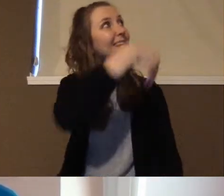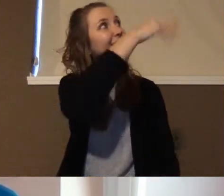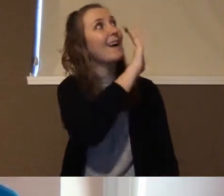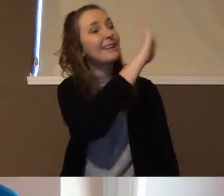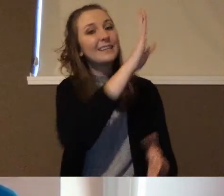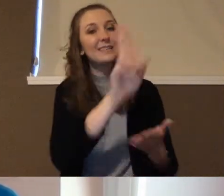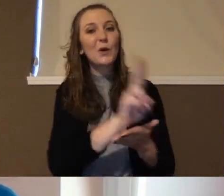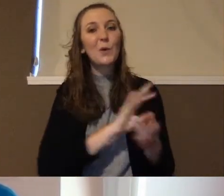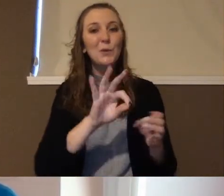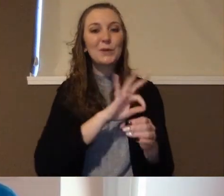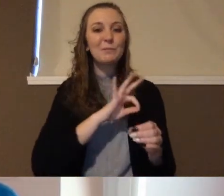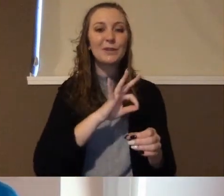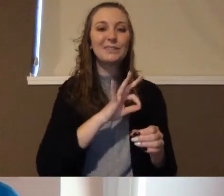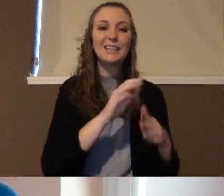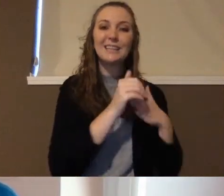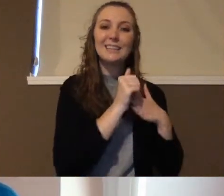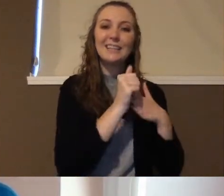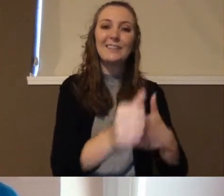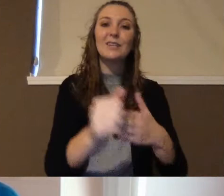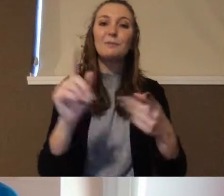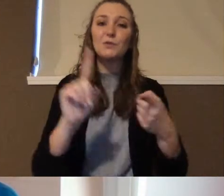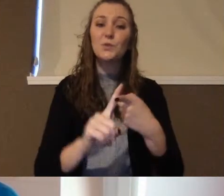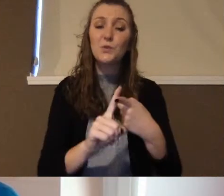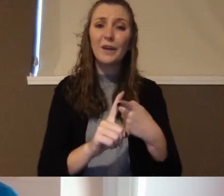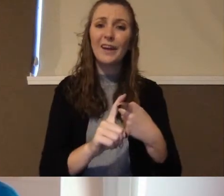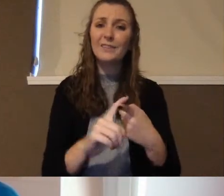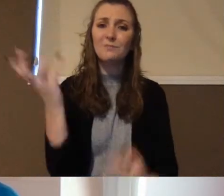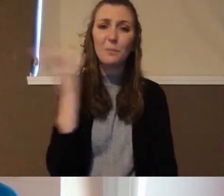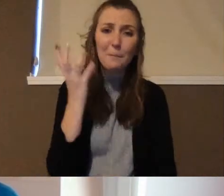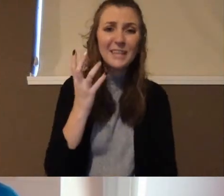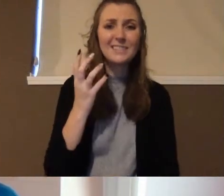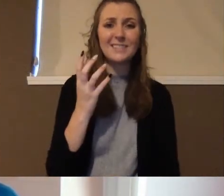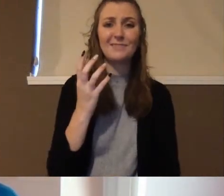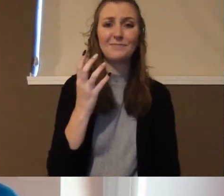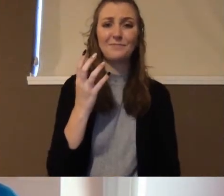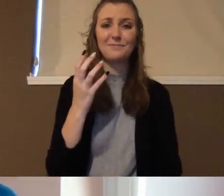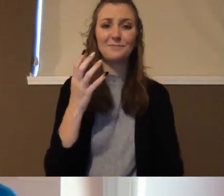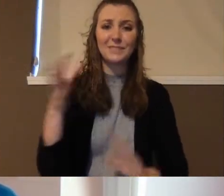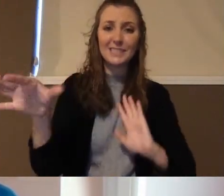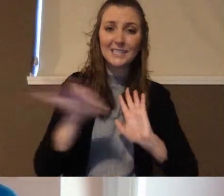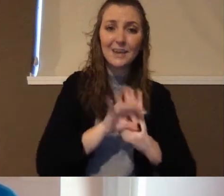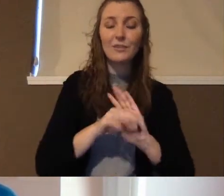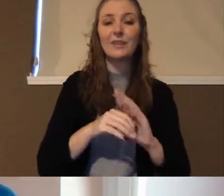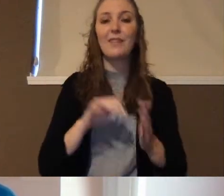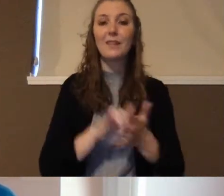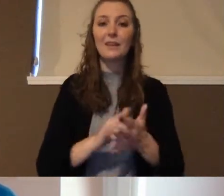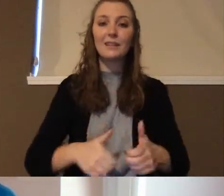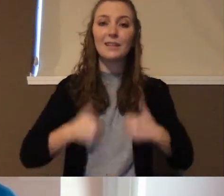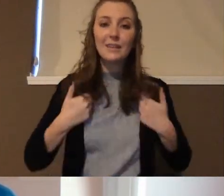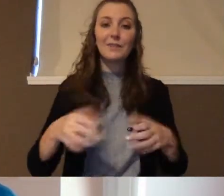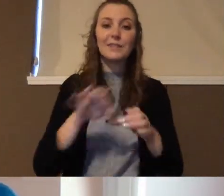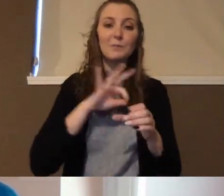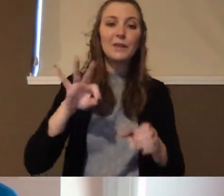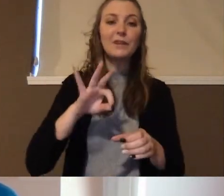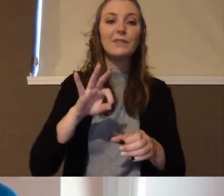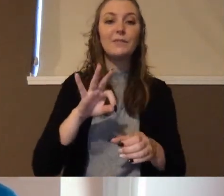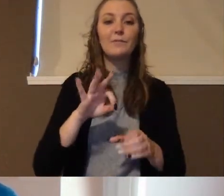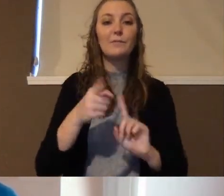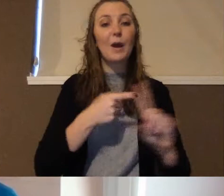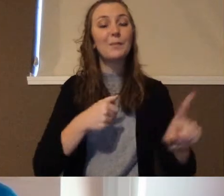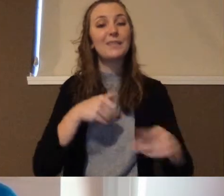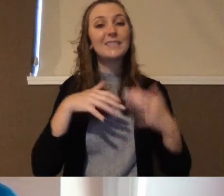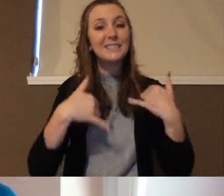profound discovery. The living Spirit of the still speaking God led them to conclude that